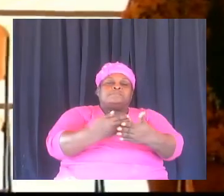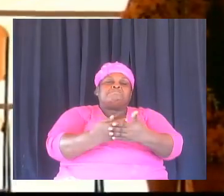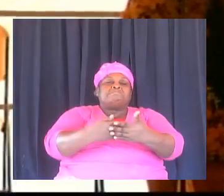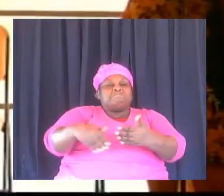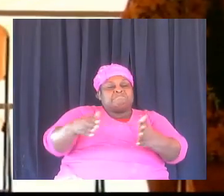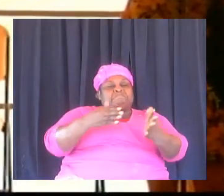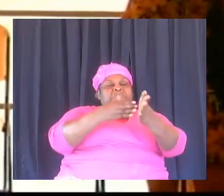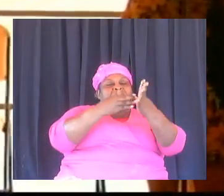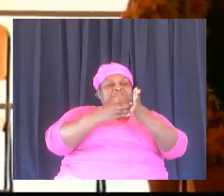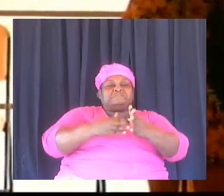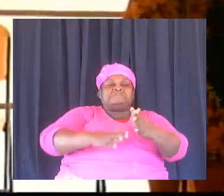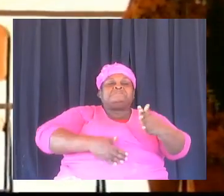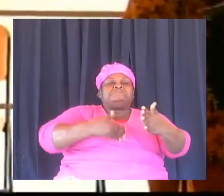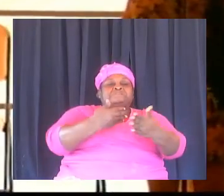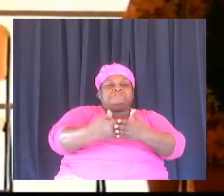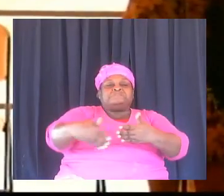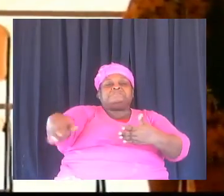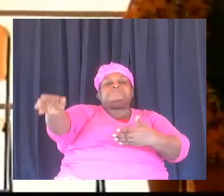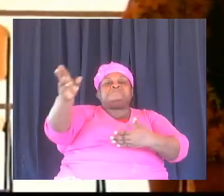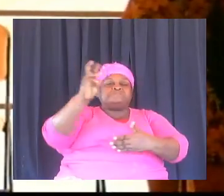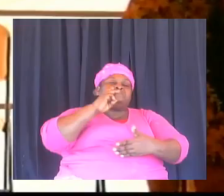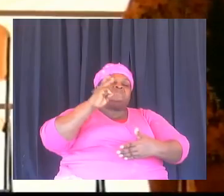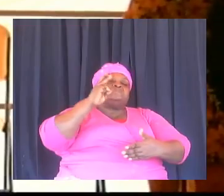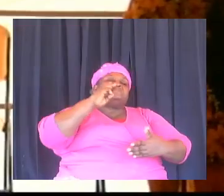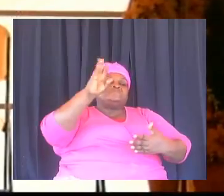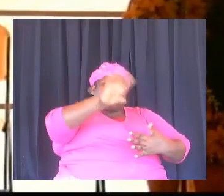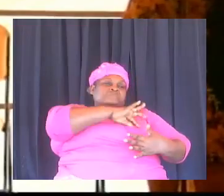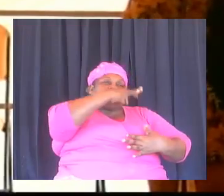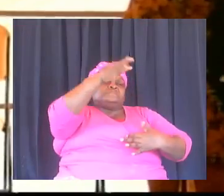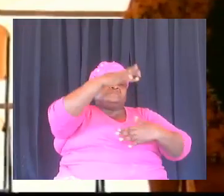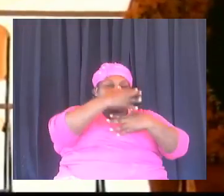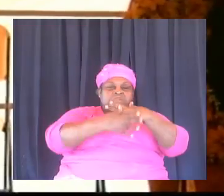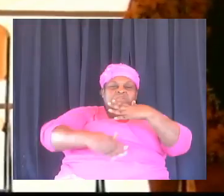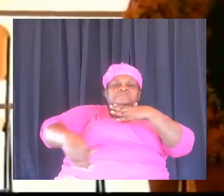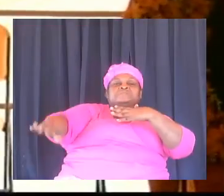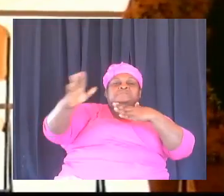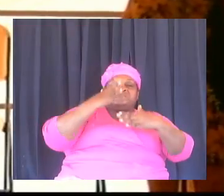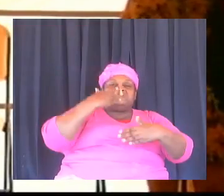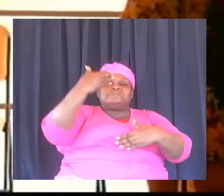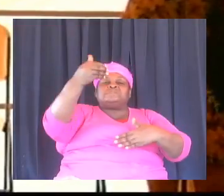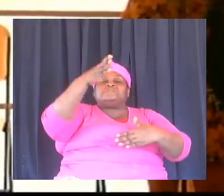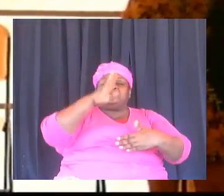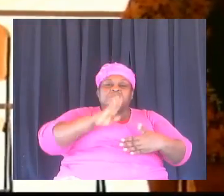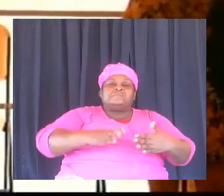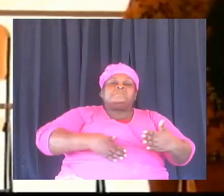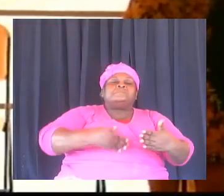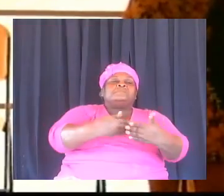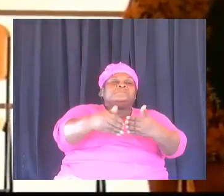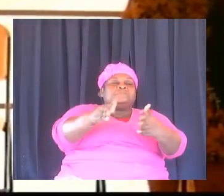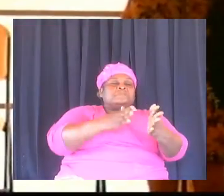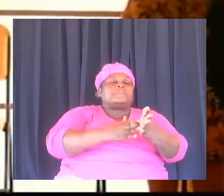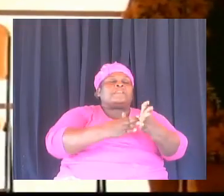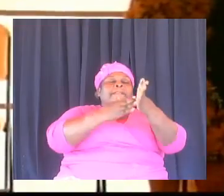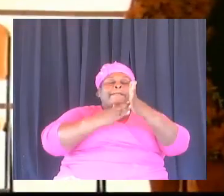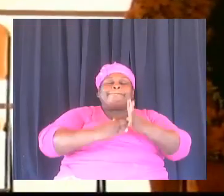I'm born again. I am born of the water, the spirit, and the blood. Thank God I'm